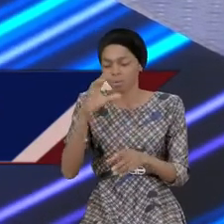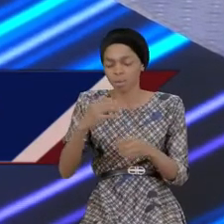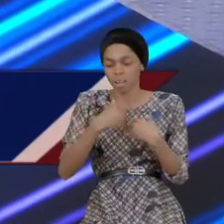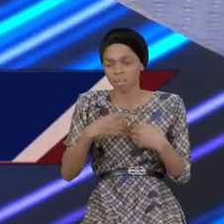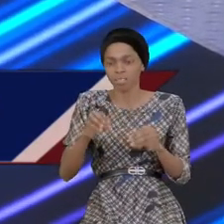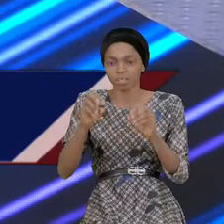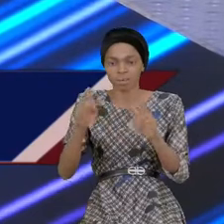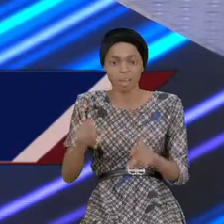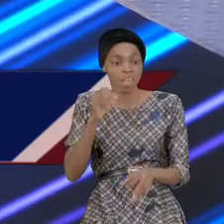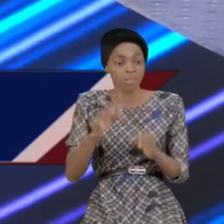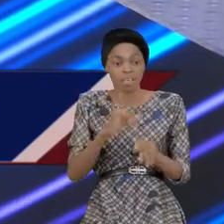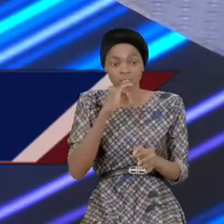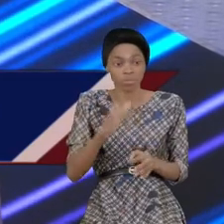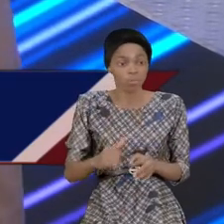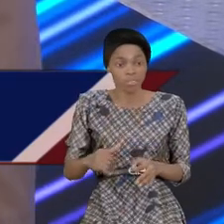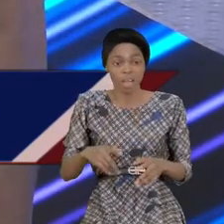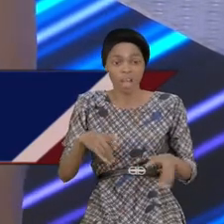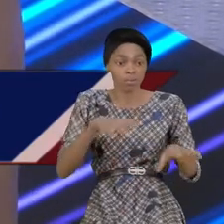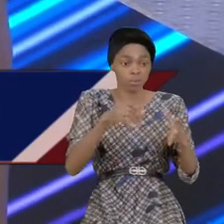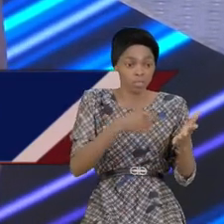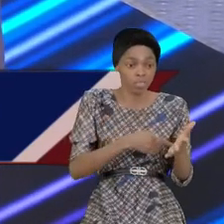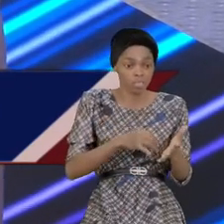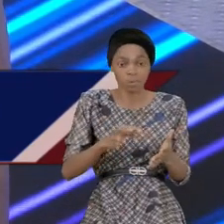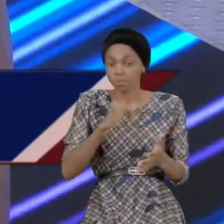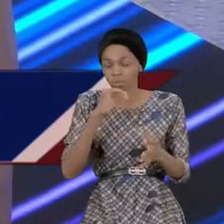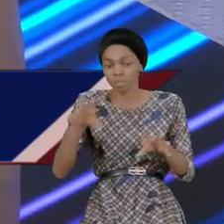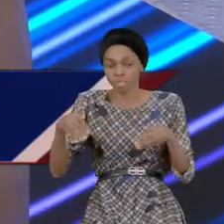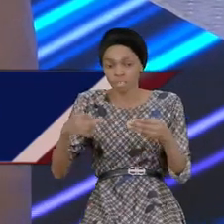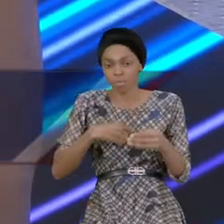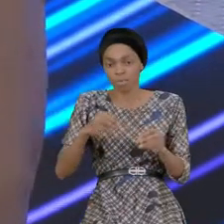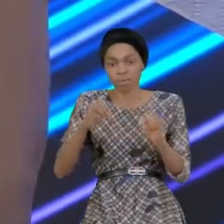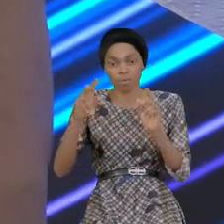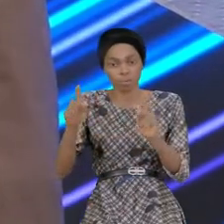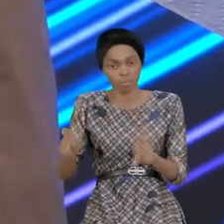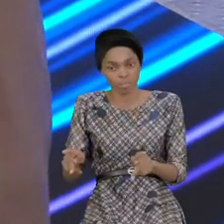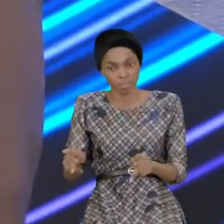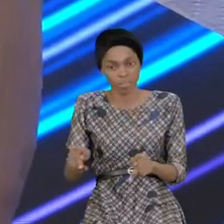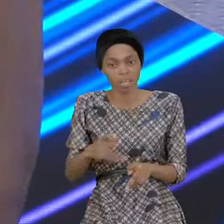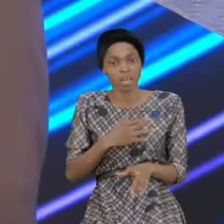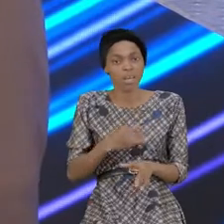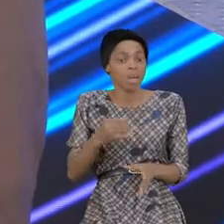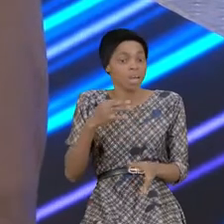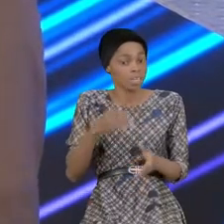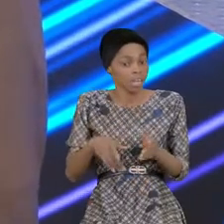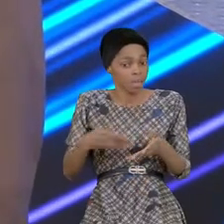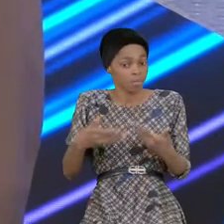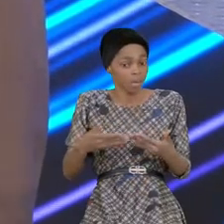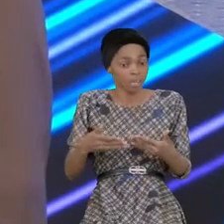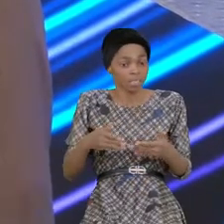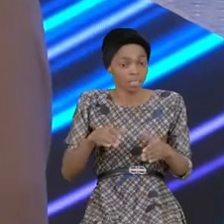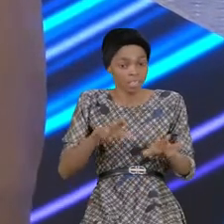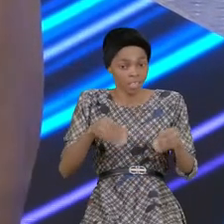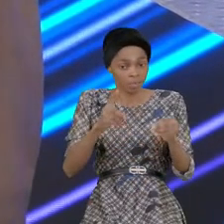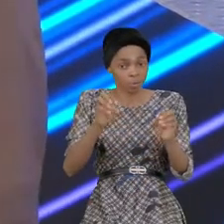have given me the chance. Well, they might give you the chance. The people who don't want trouble, the people that want